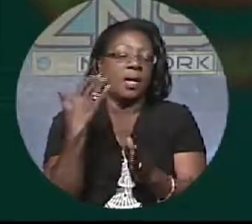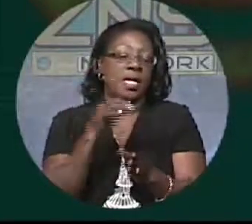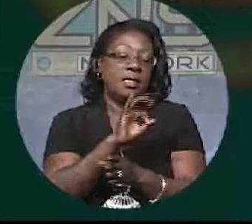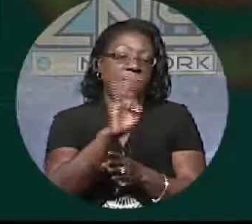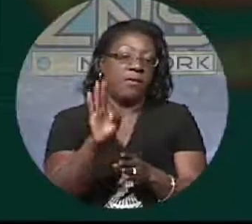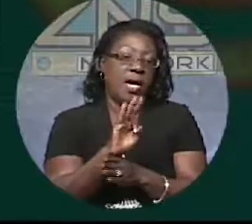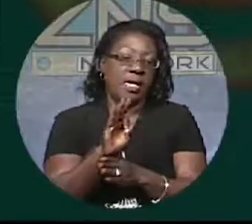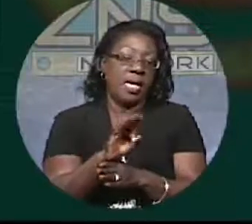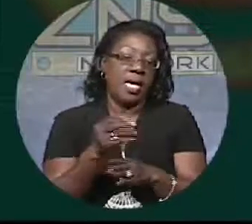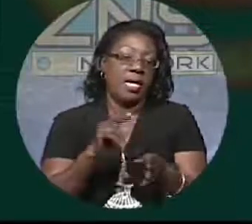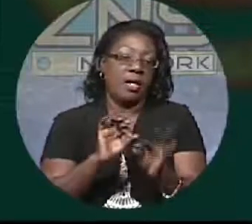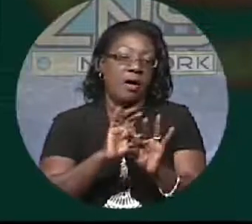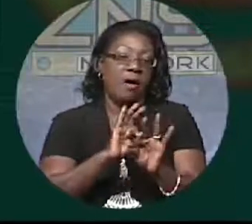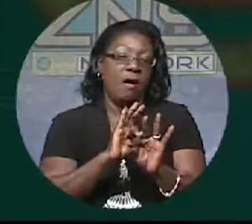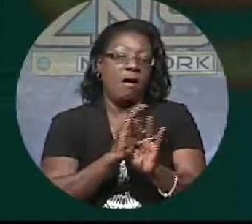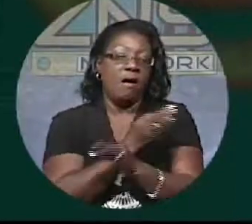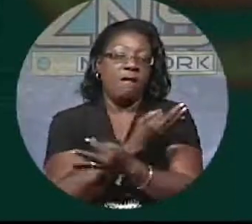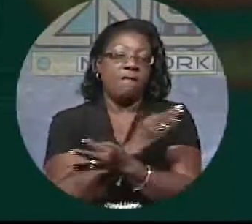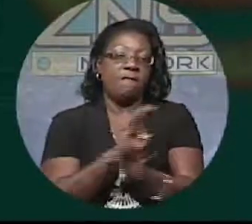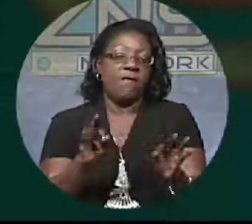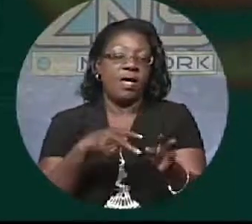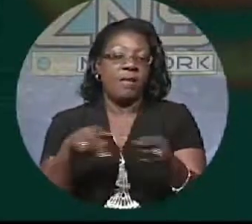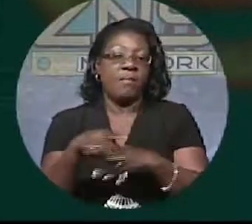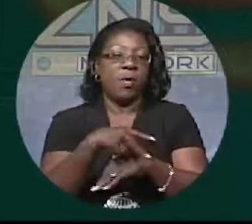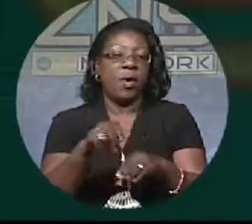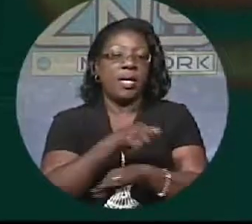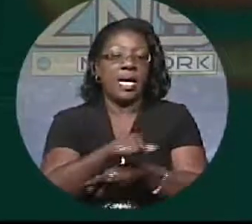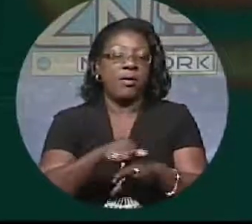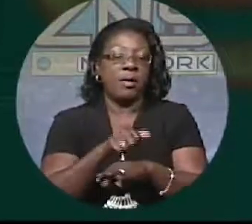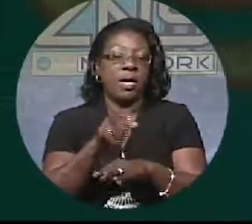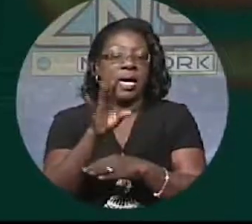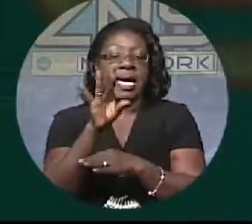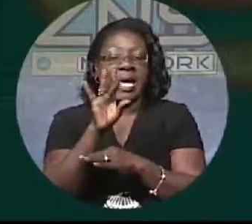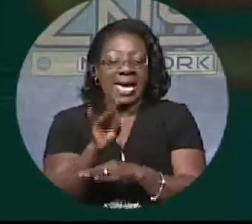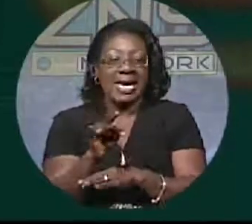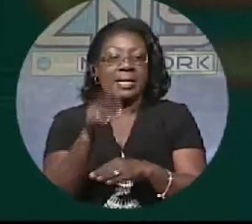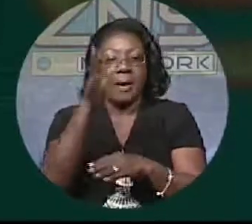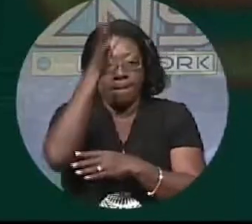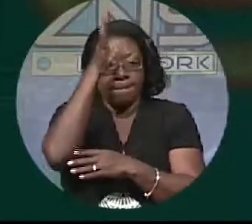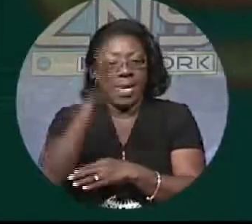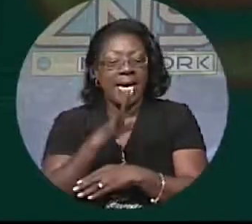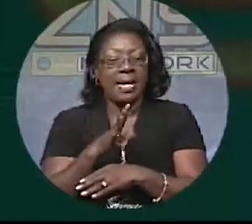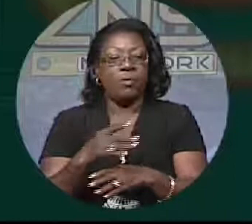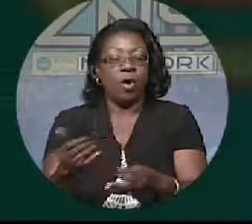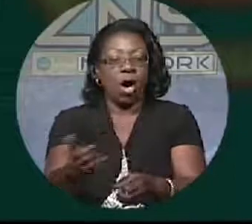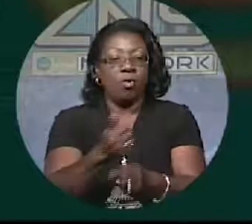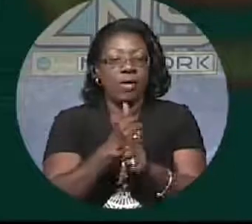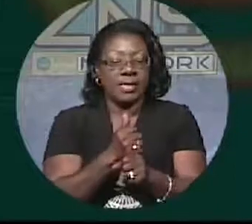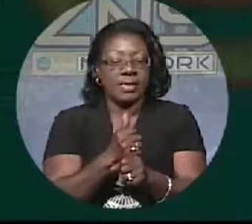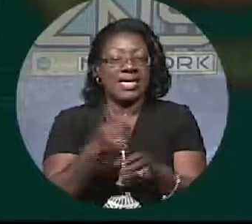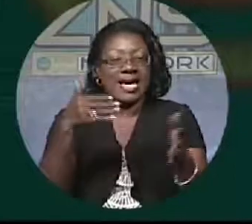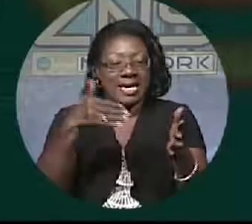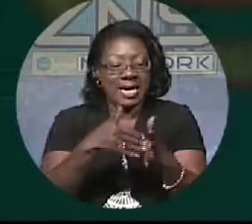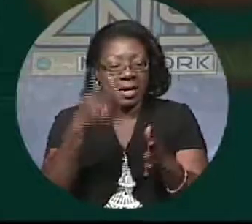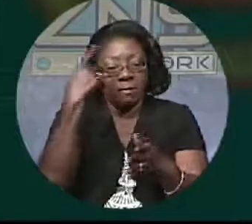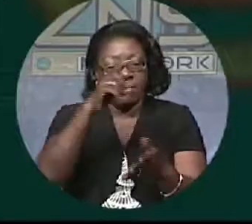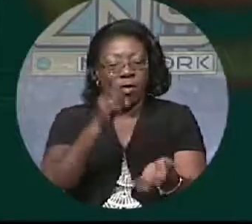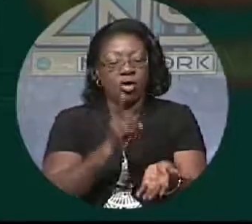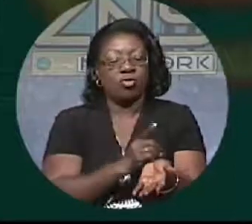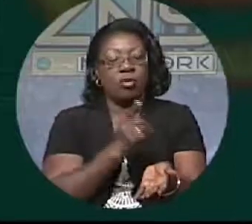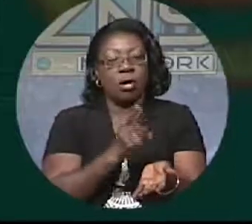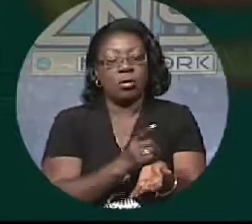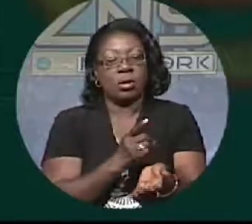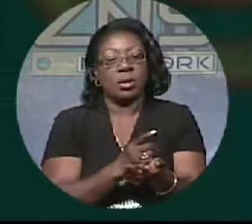Friday in the Freeport area that led to the arrest of 8 Grand Bahama men between the ages of 21 and 43 years old. As a result,